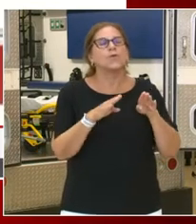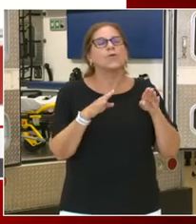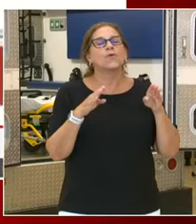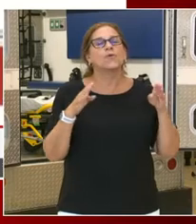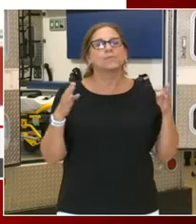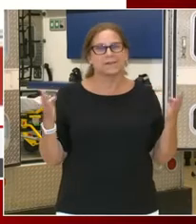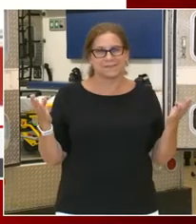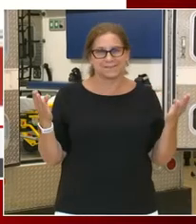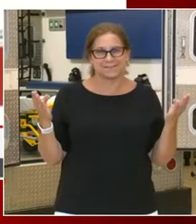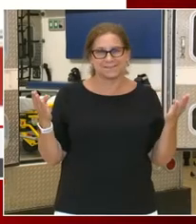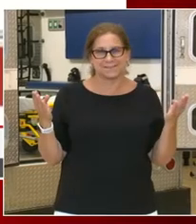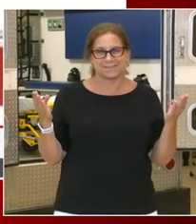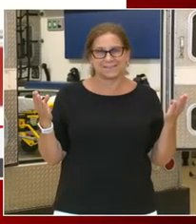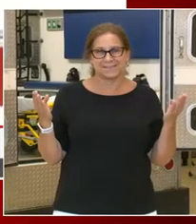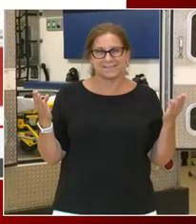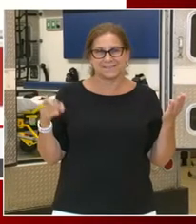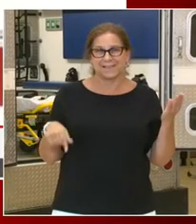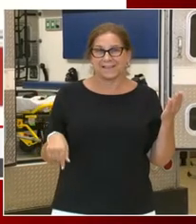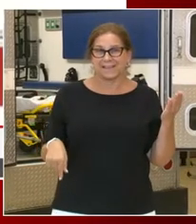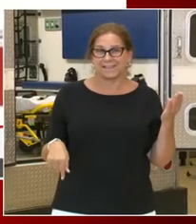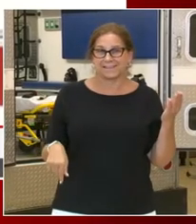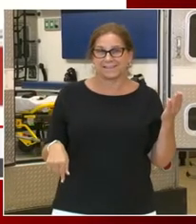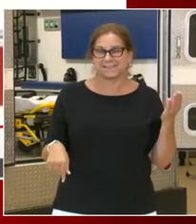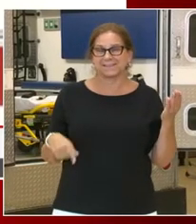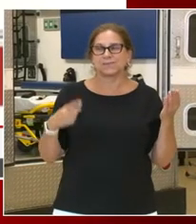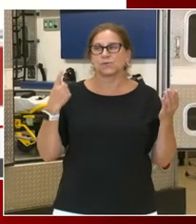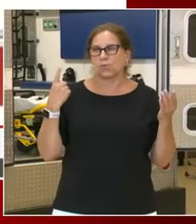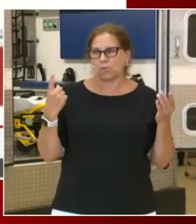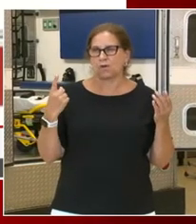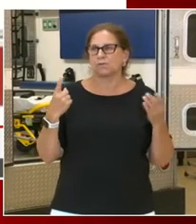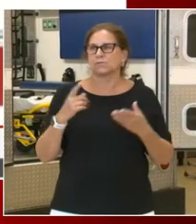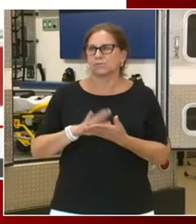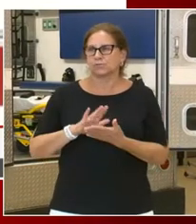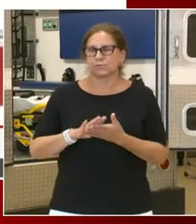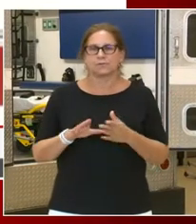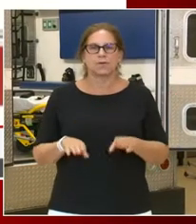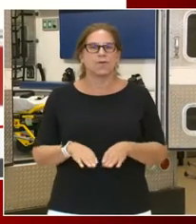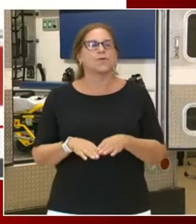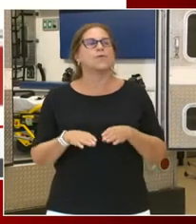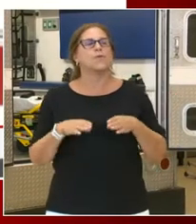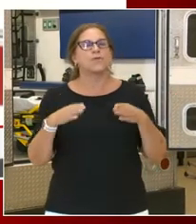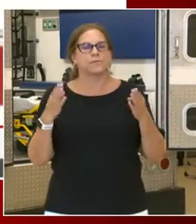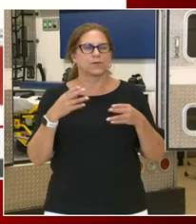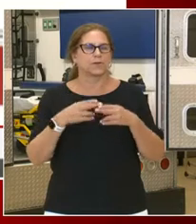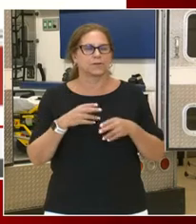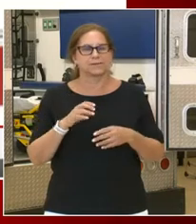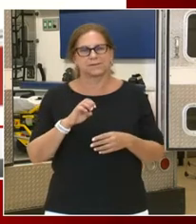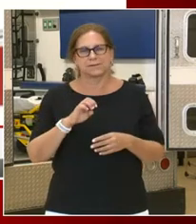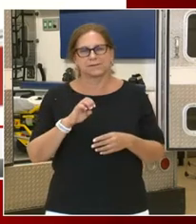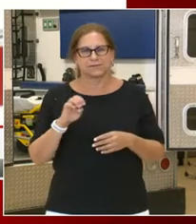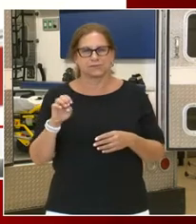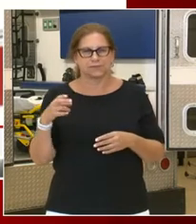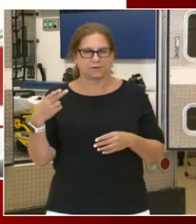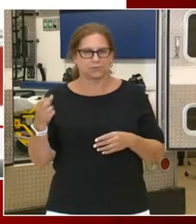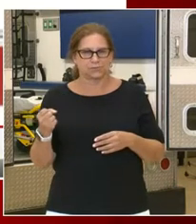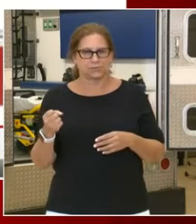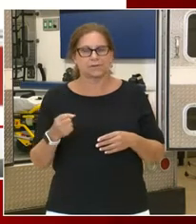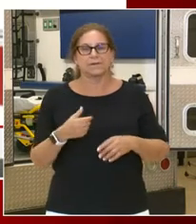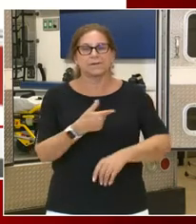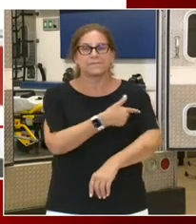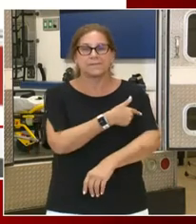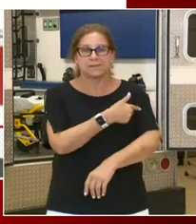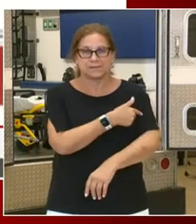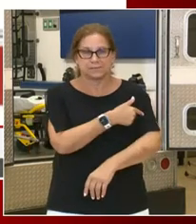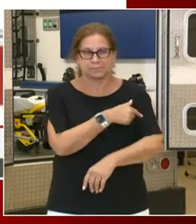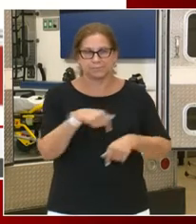one of the sites here at Eastern High School that we're utilizing for vaccine administration. So you'll see students back on and families